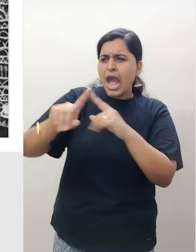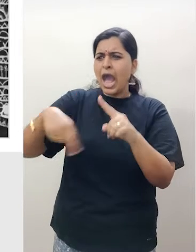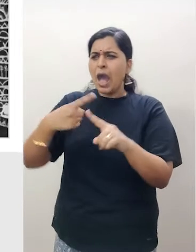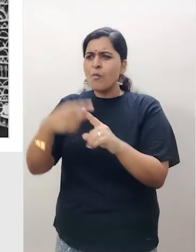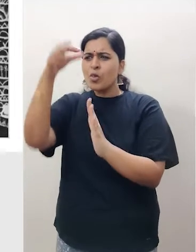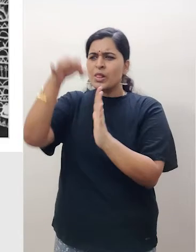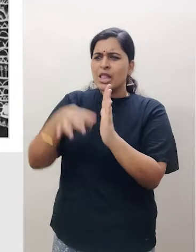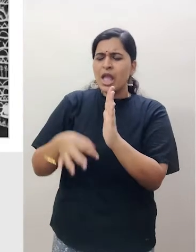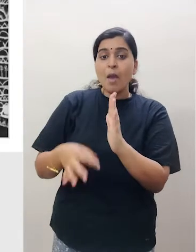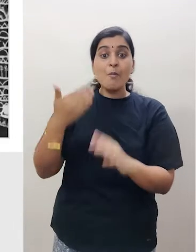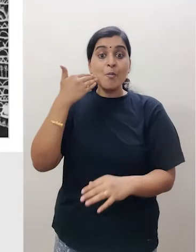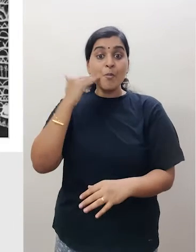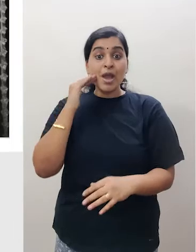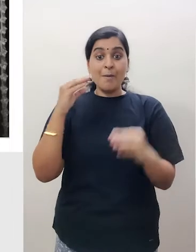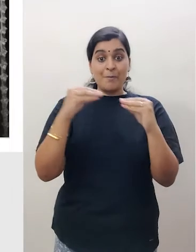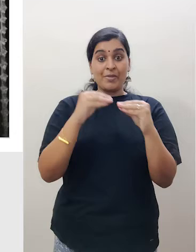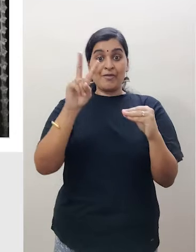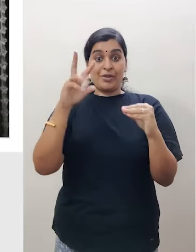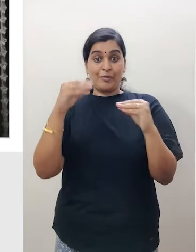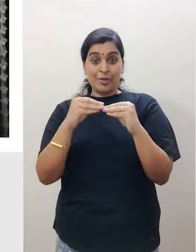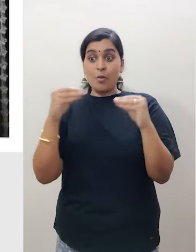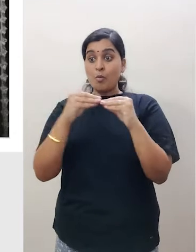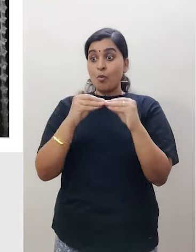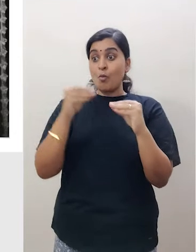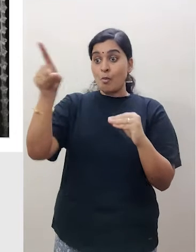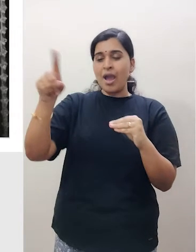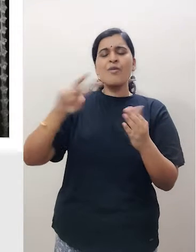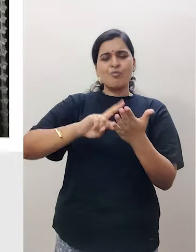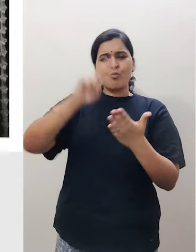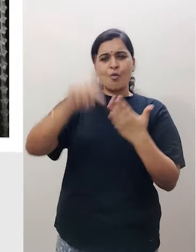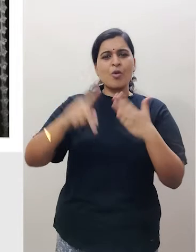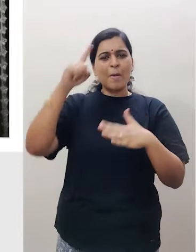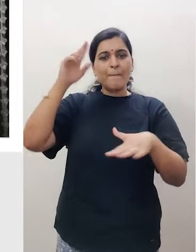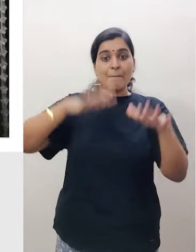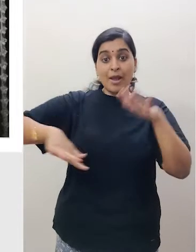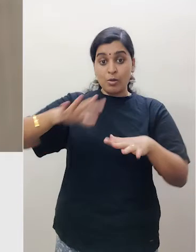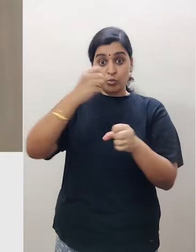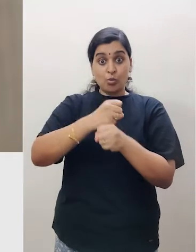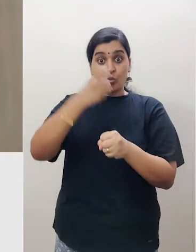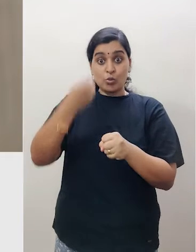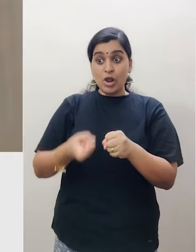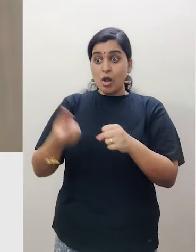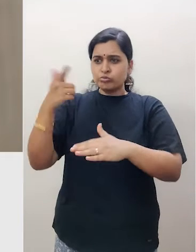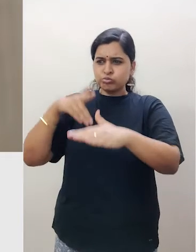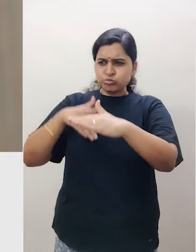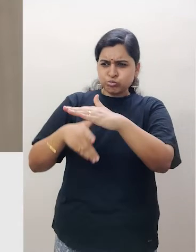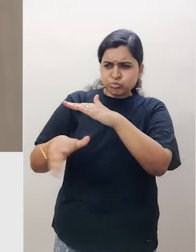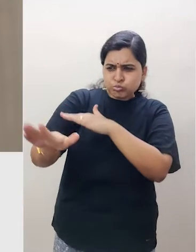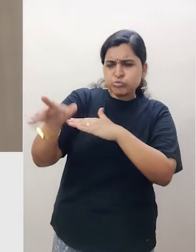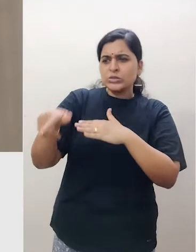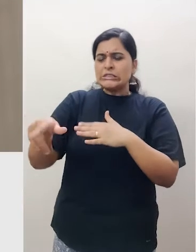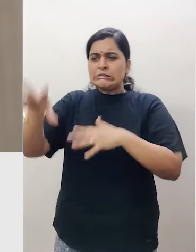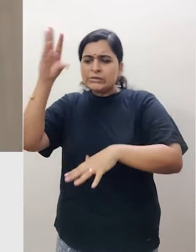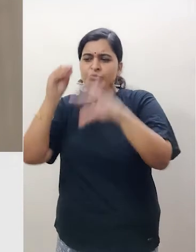the Bharatiya Vidya Bhavan in Mumbai, which took him to rural parts of Gujarat. At this time, India